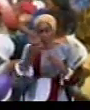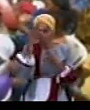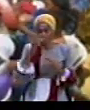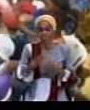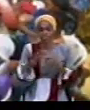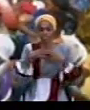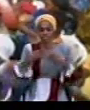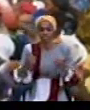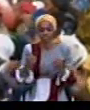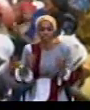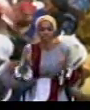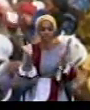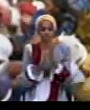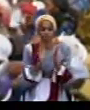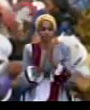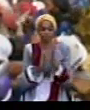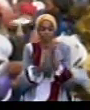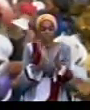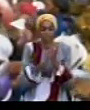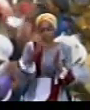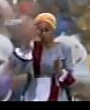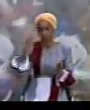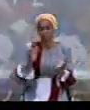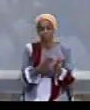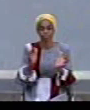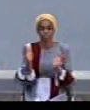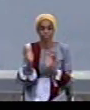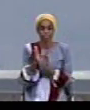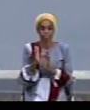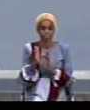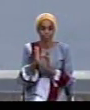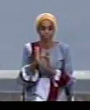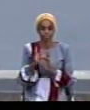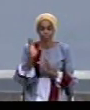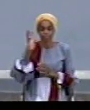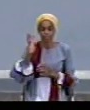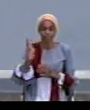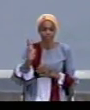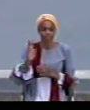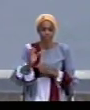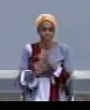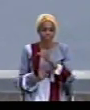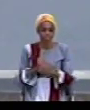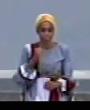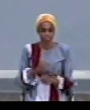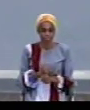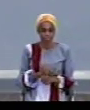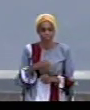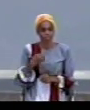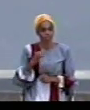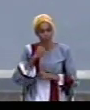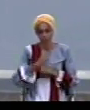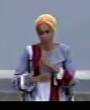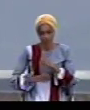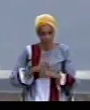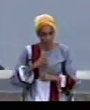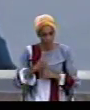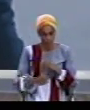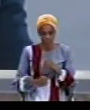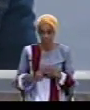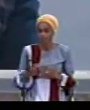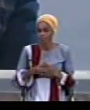Put your hands together for Jesus. 6 years of agony are